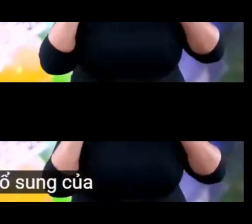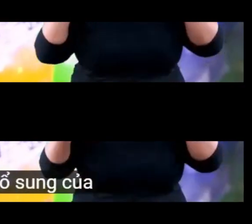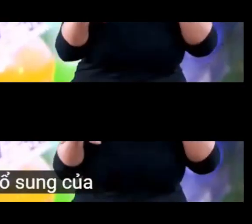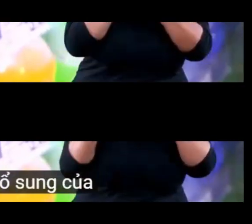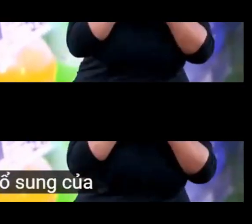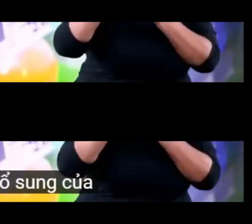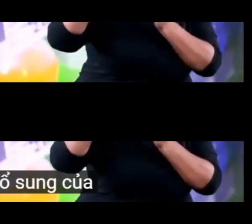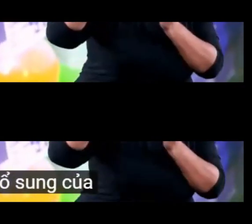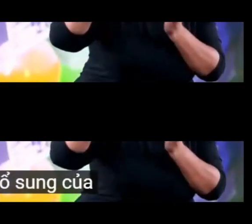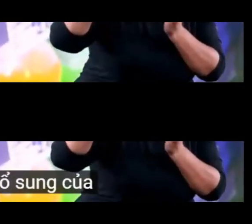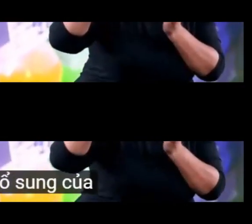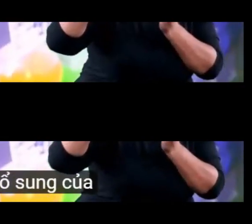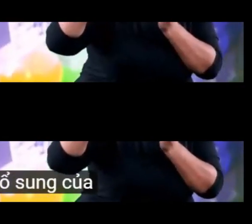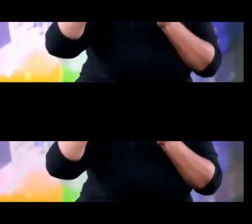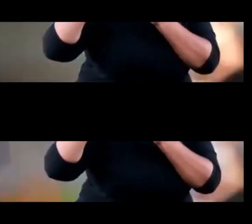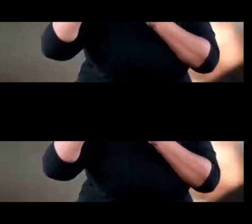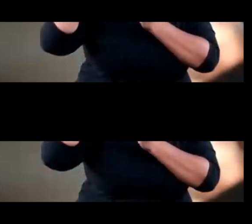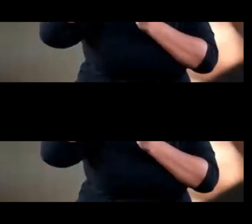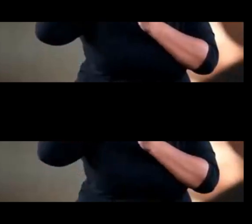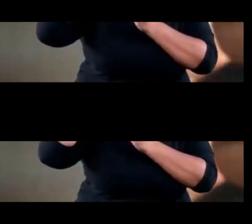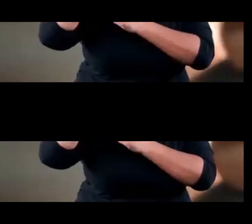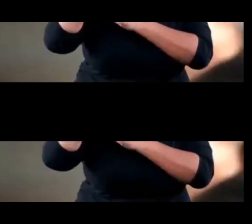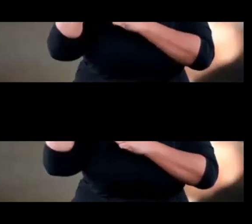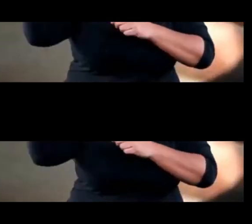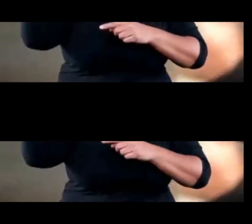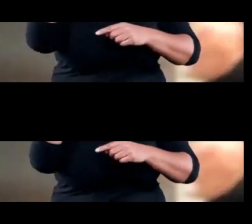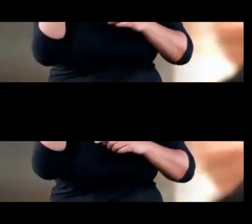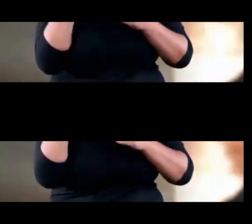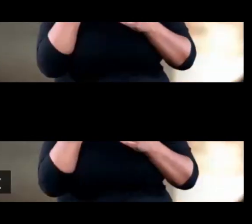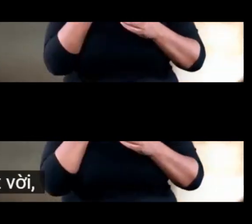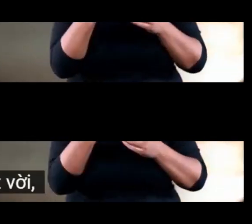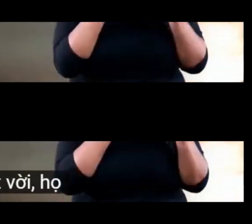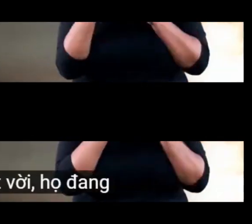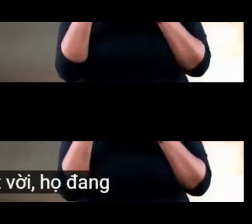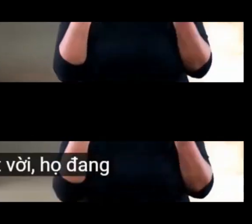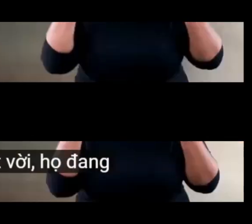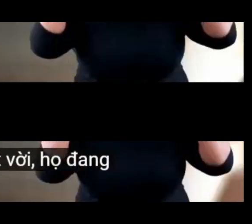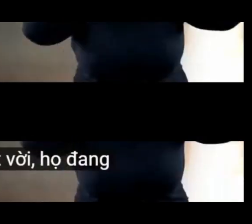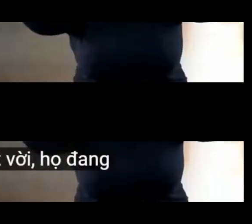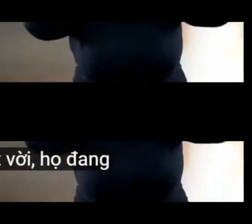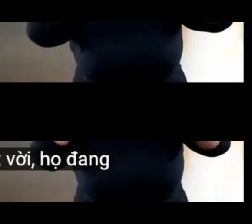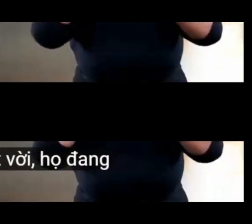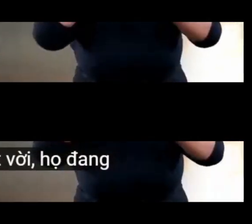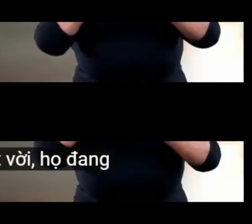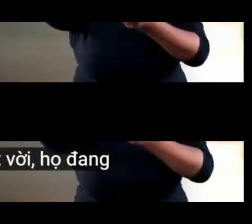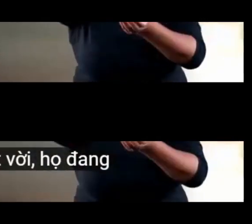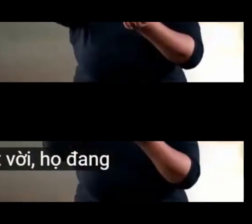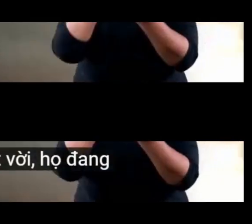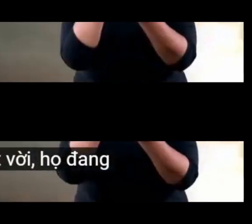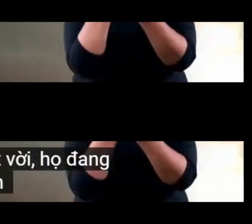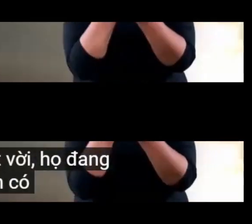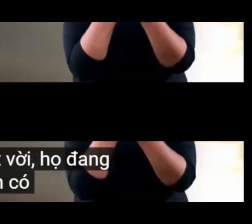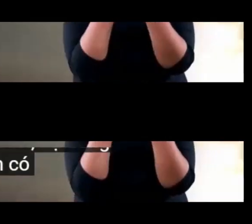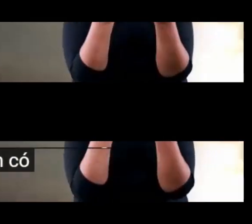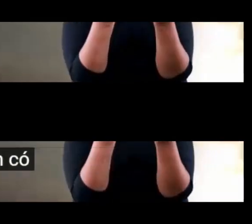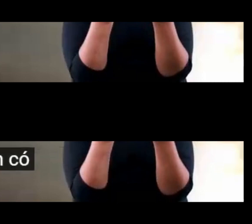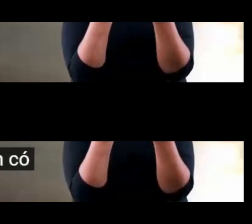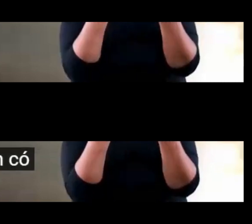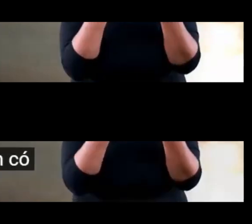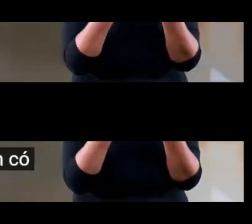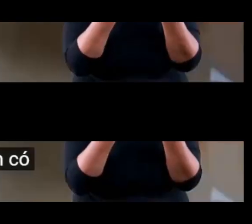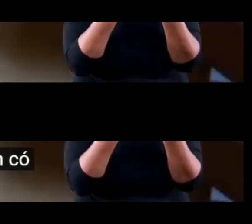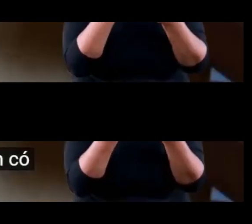additional 50 cents tax. They think this is a great plan. They are selling soda for less money than you can get it